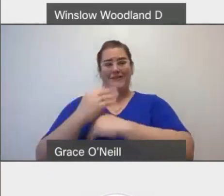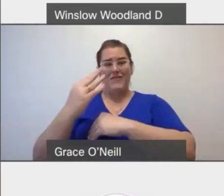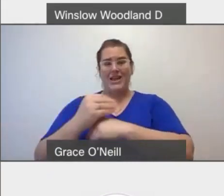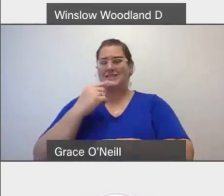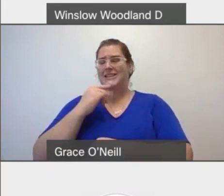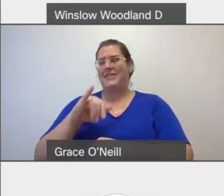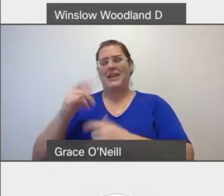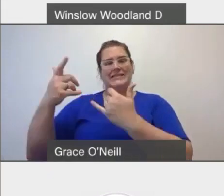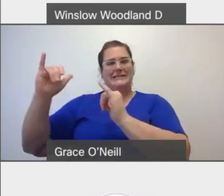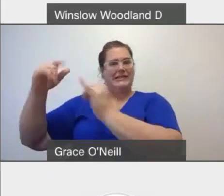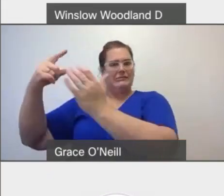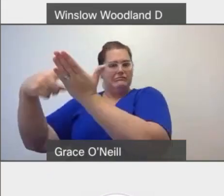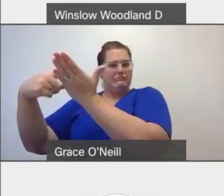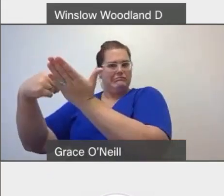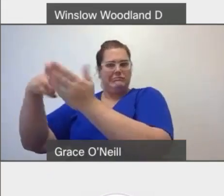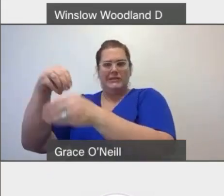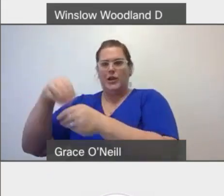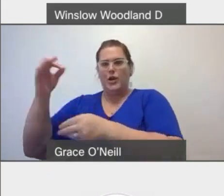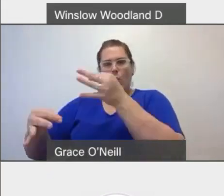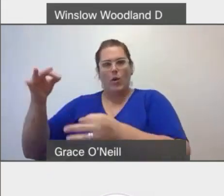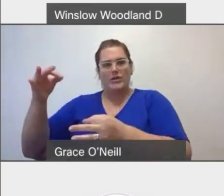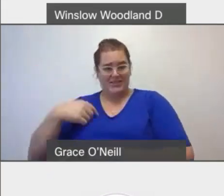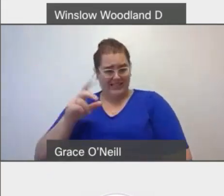Does DC Health have a response?